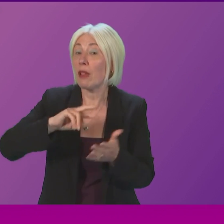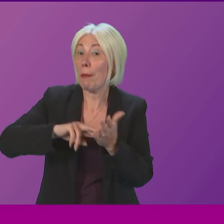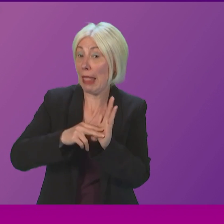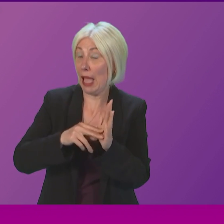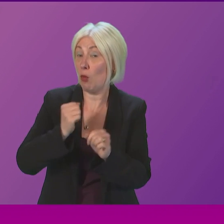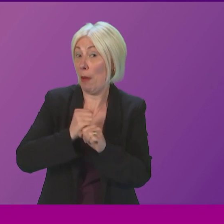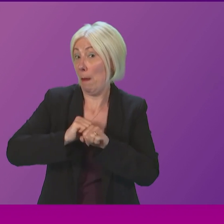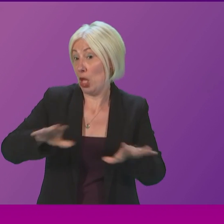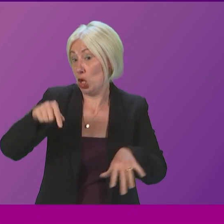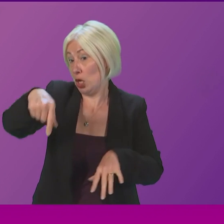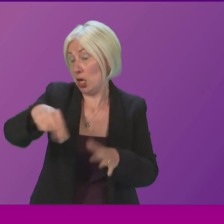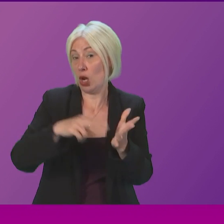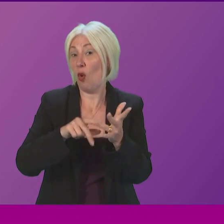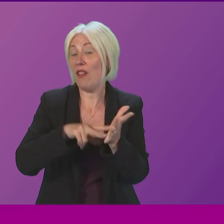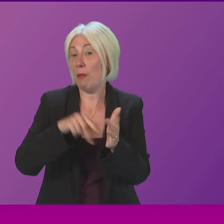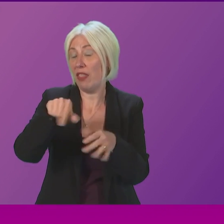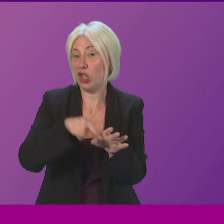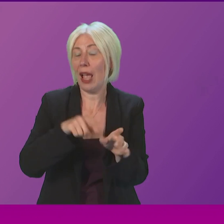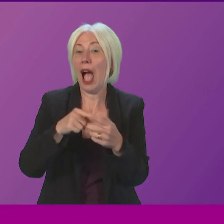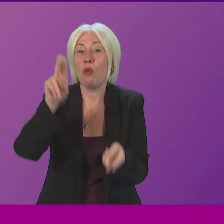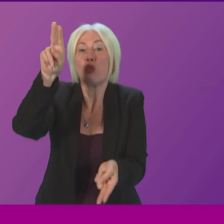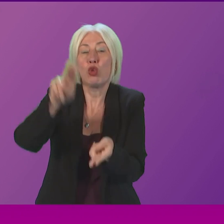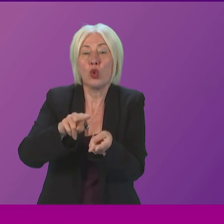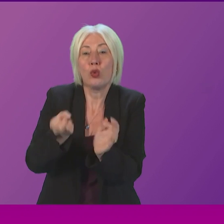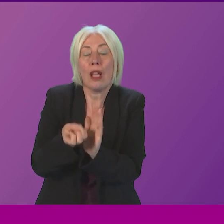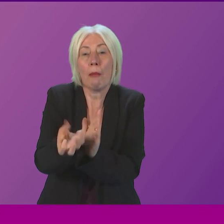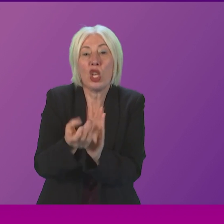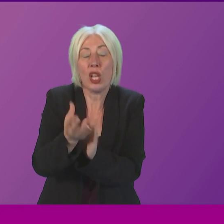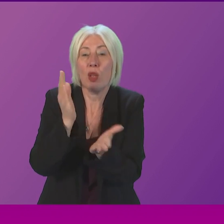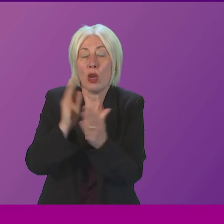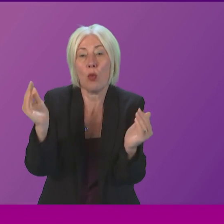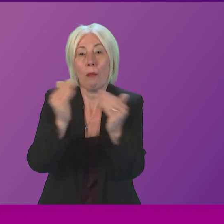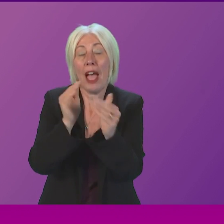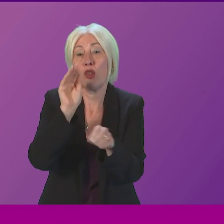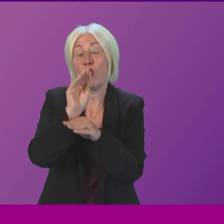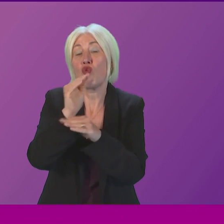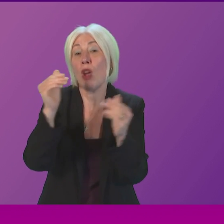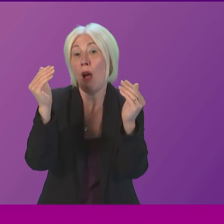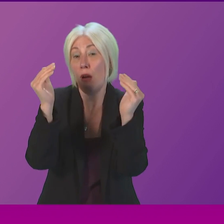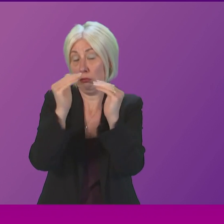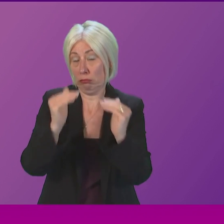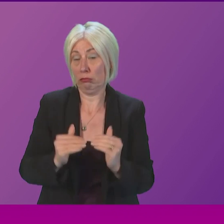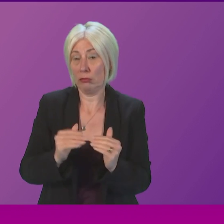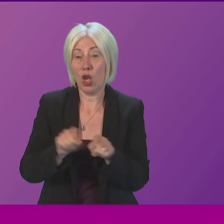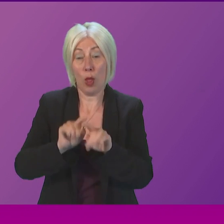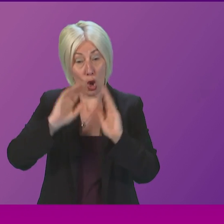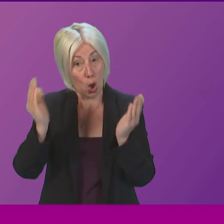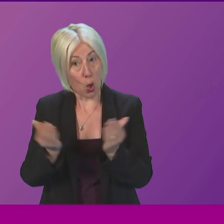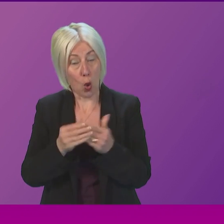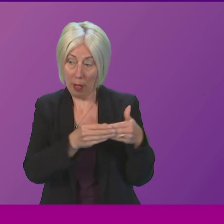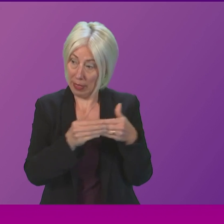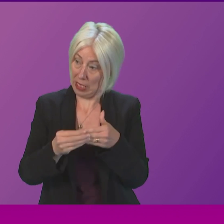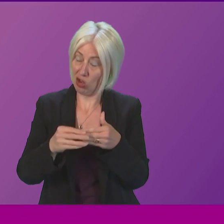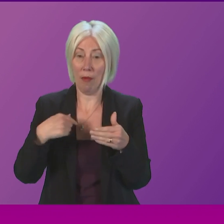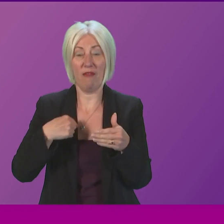this year will lay out how we will reduce emissions to meet future targets. We'll also deepen our global leadership on international